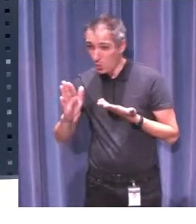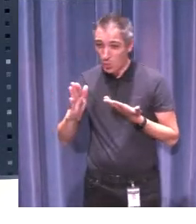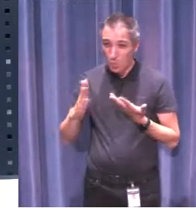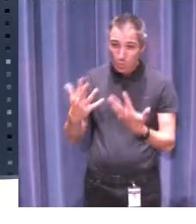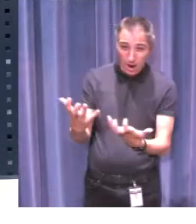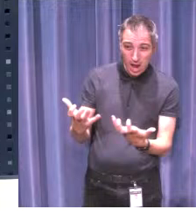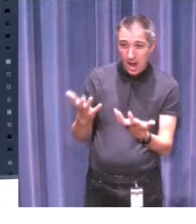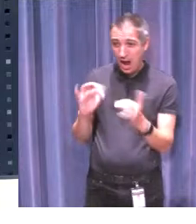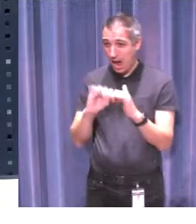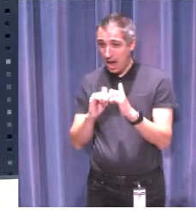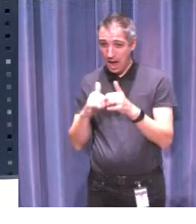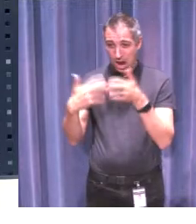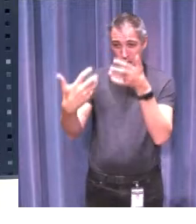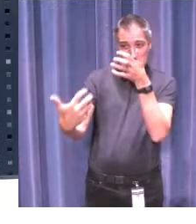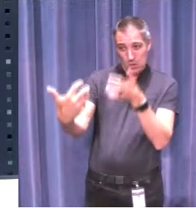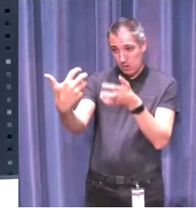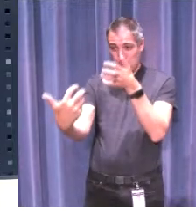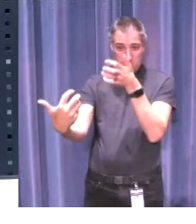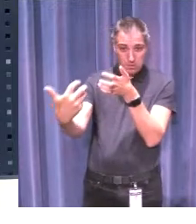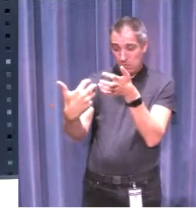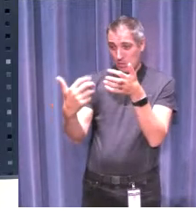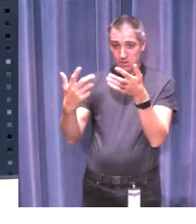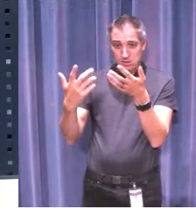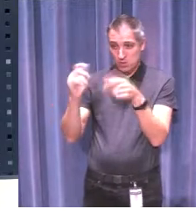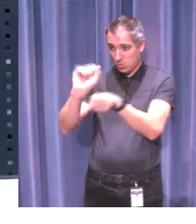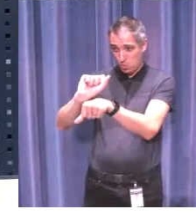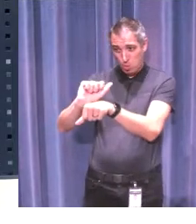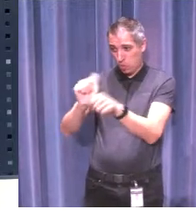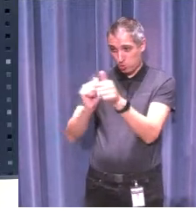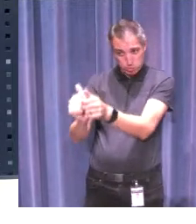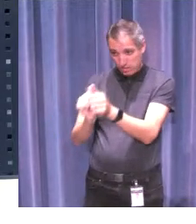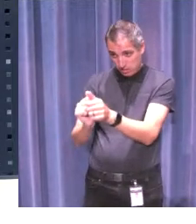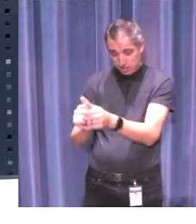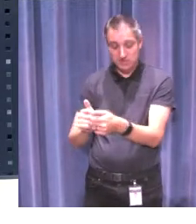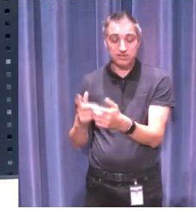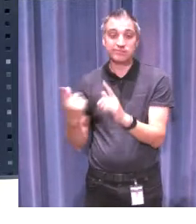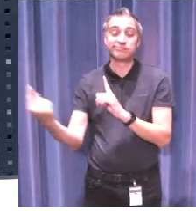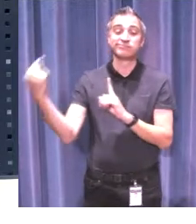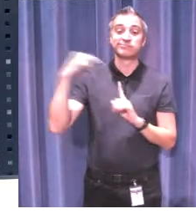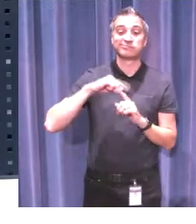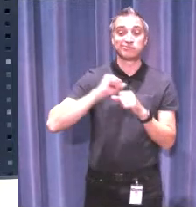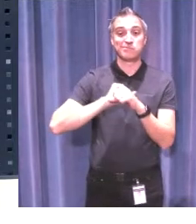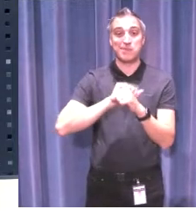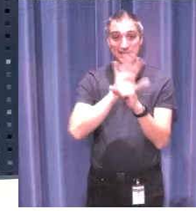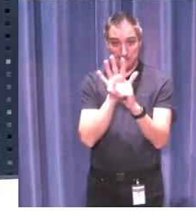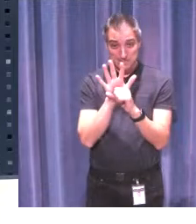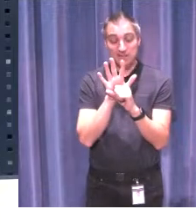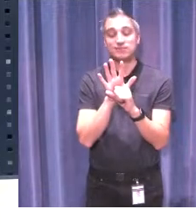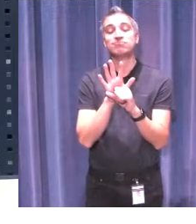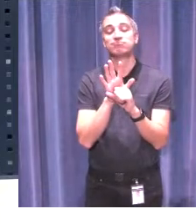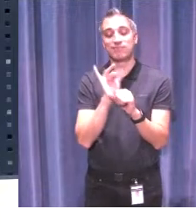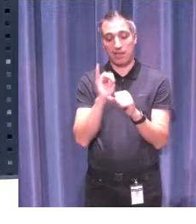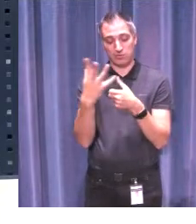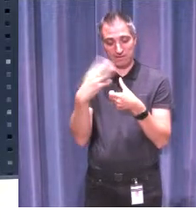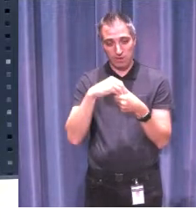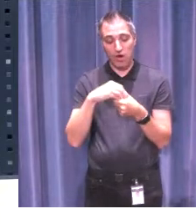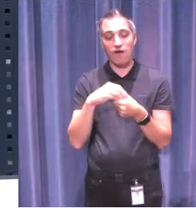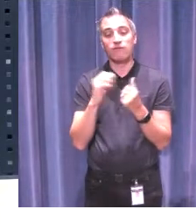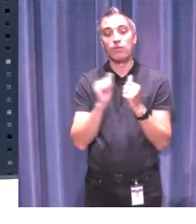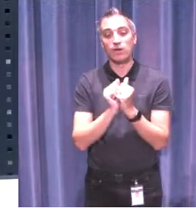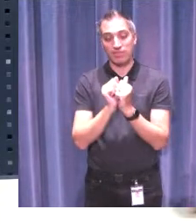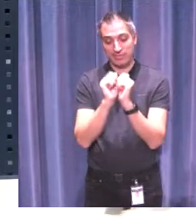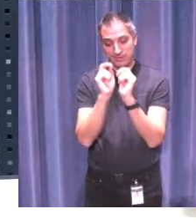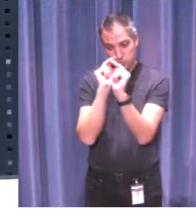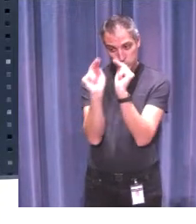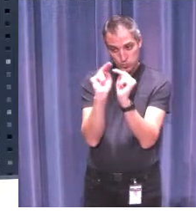so that's been, and I'd go back to the pandemic, that was certainly a part of that as well, but